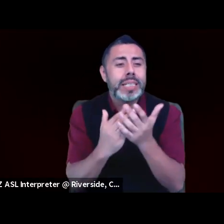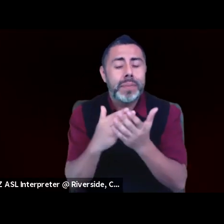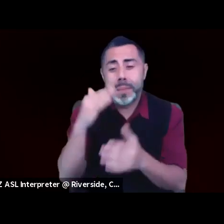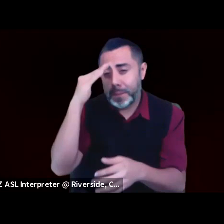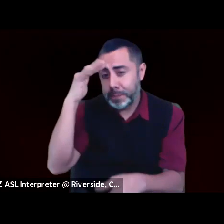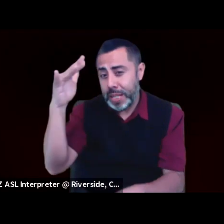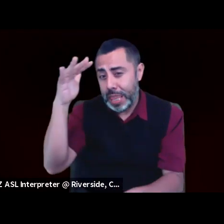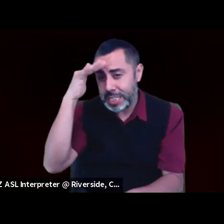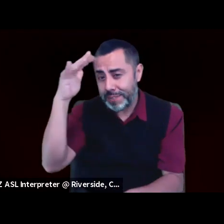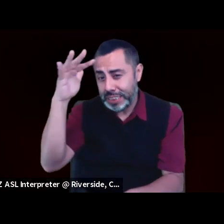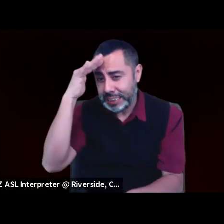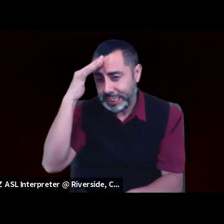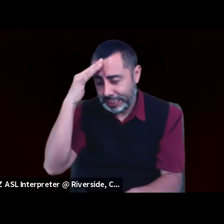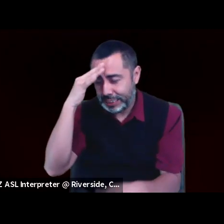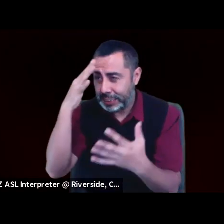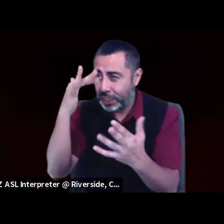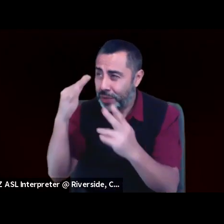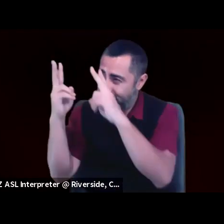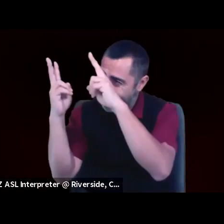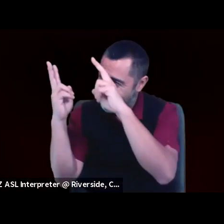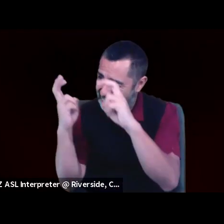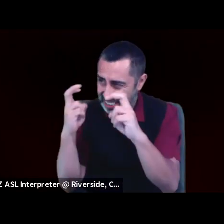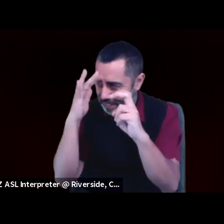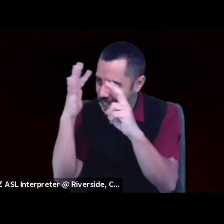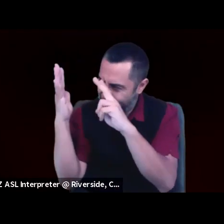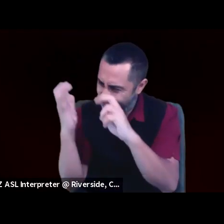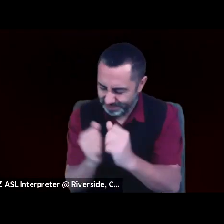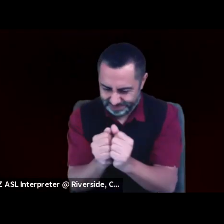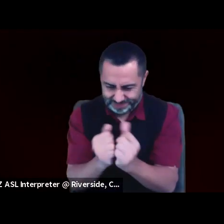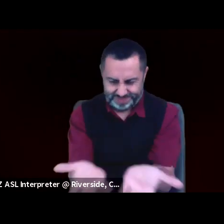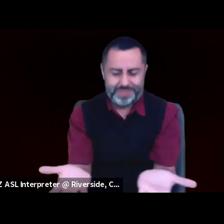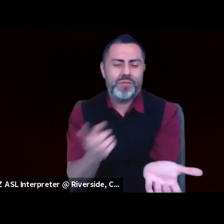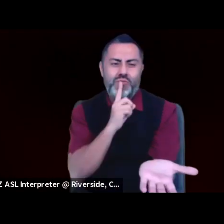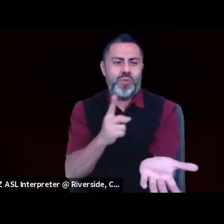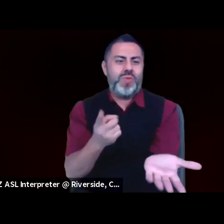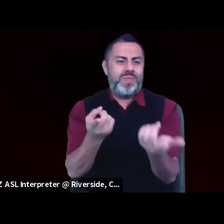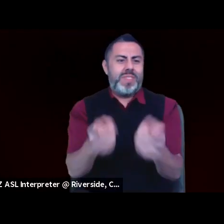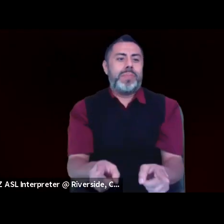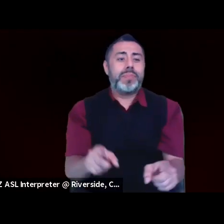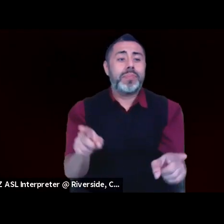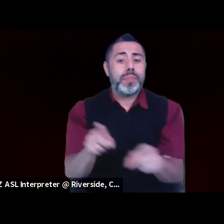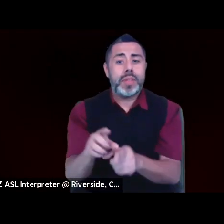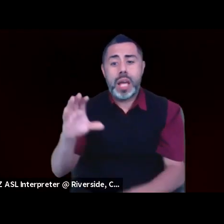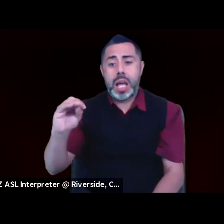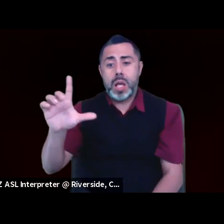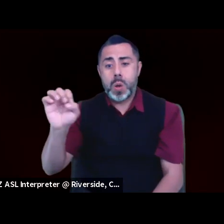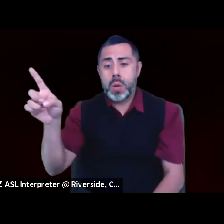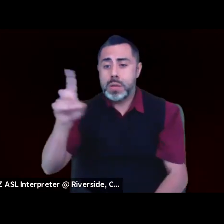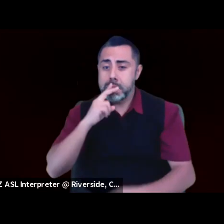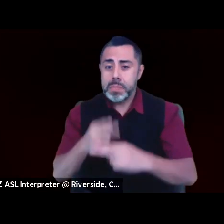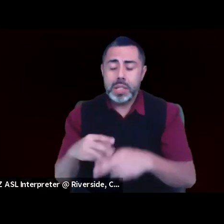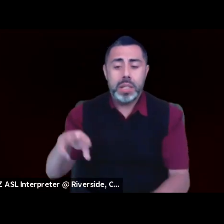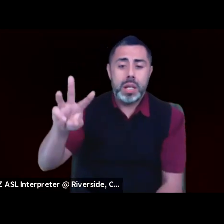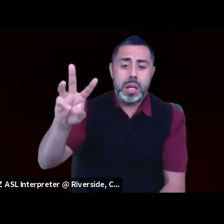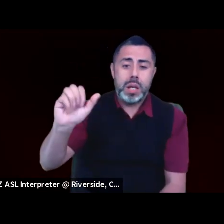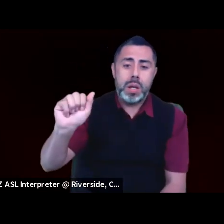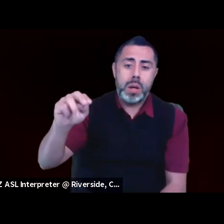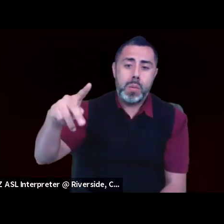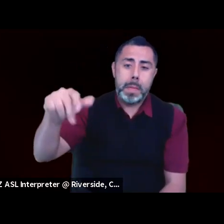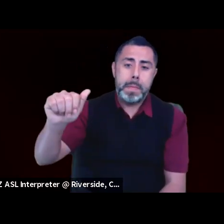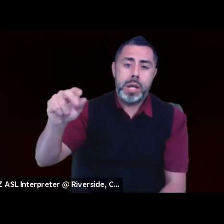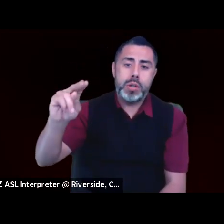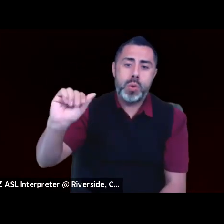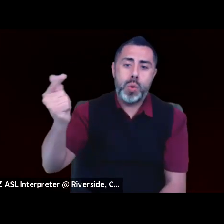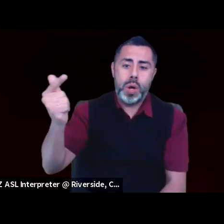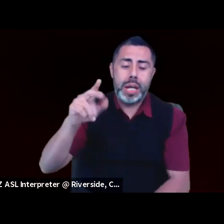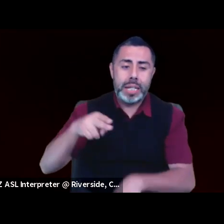into fruition is the, you know, the, as Cole mentioned earlier, the Wampanoag Nation and the Mashpee got their